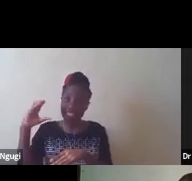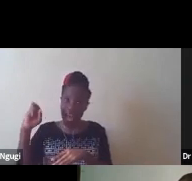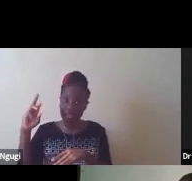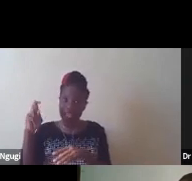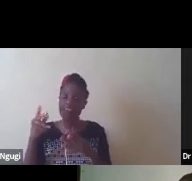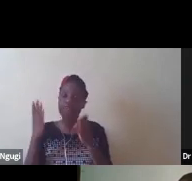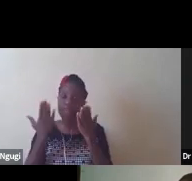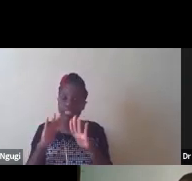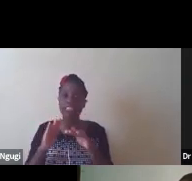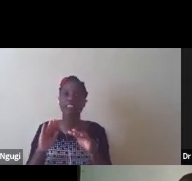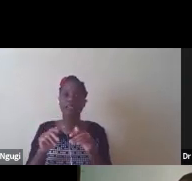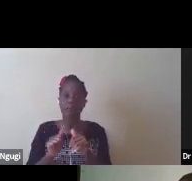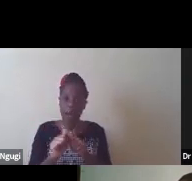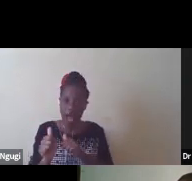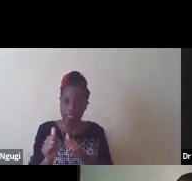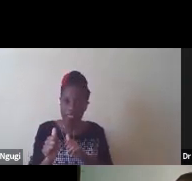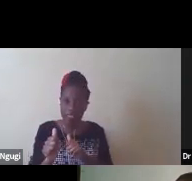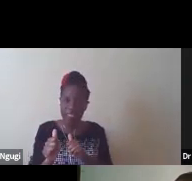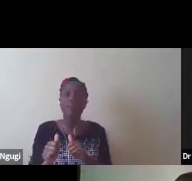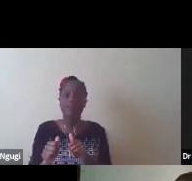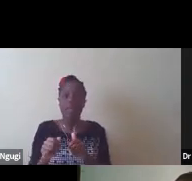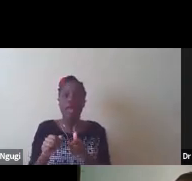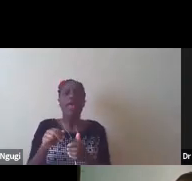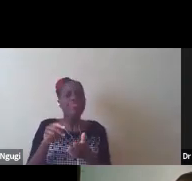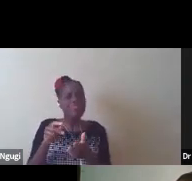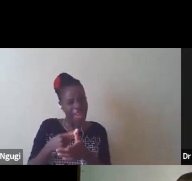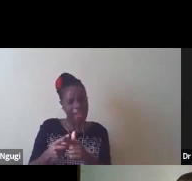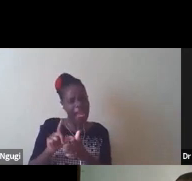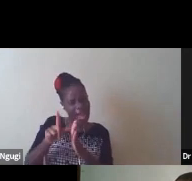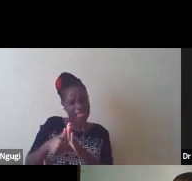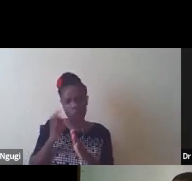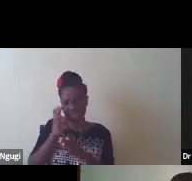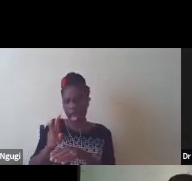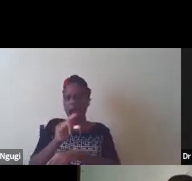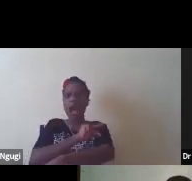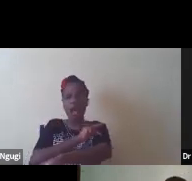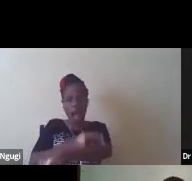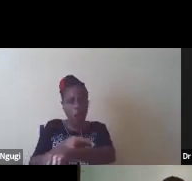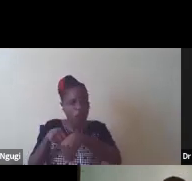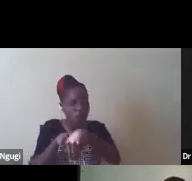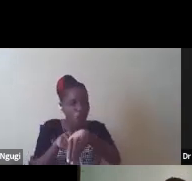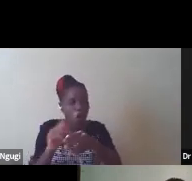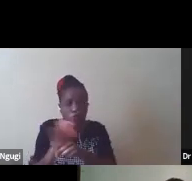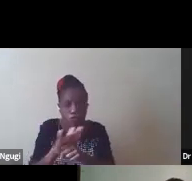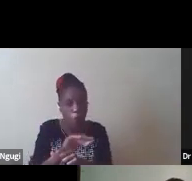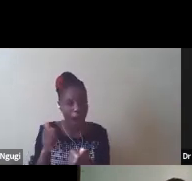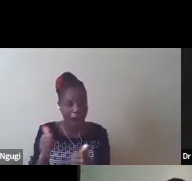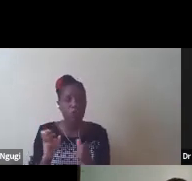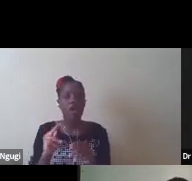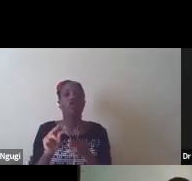we recognized that there were three particular areas that were not compliant. And we didn't want to be boxed down by that. So there were